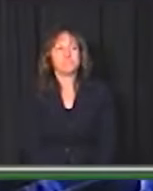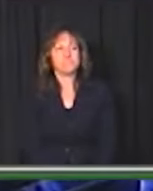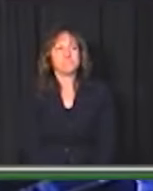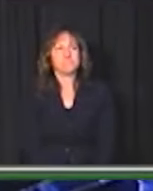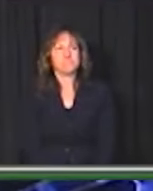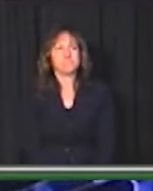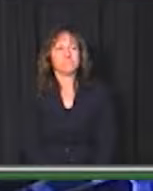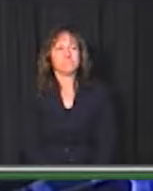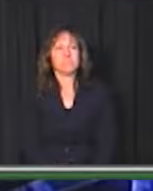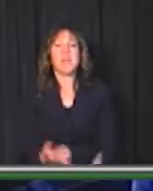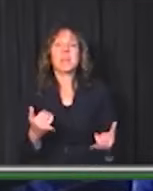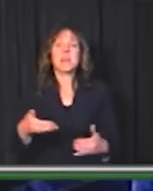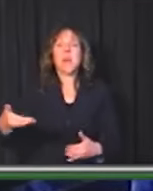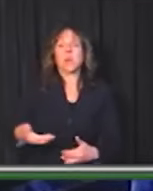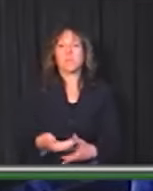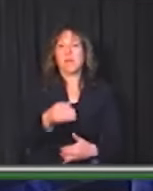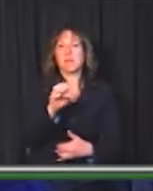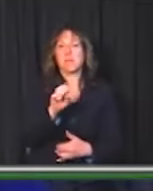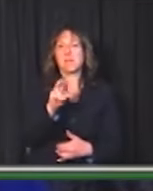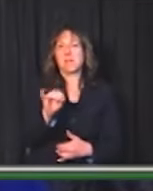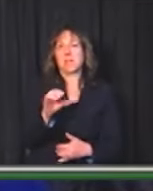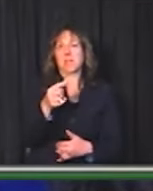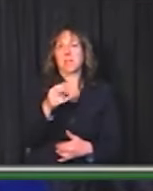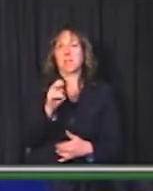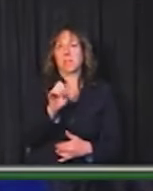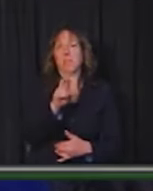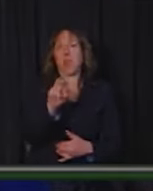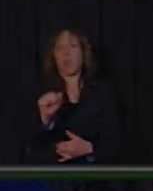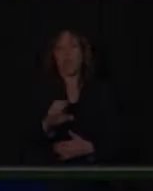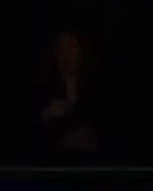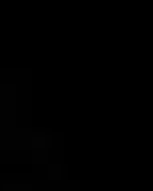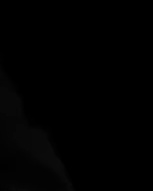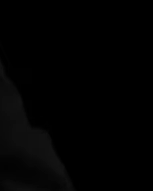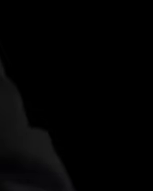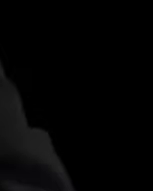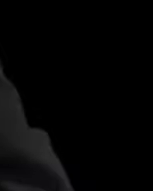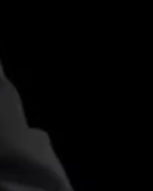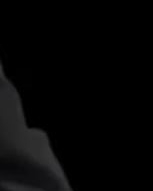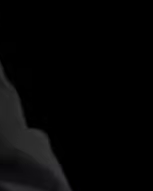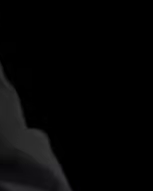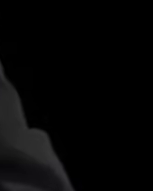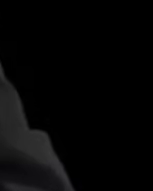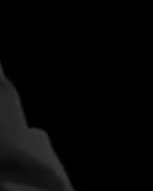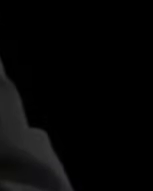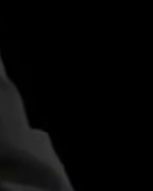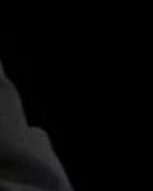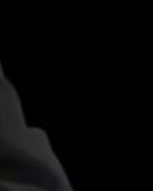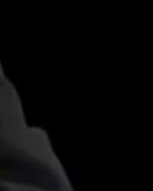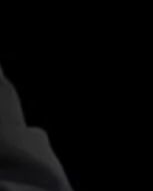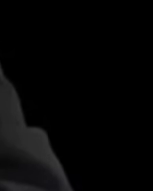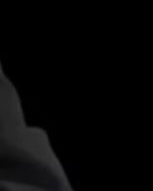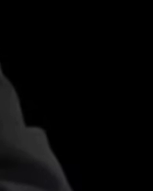I would now like to invite Eric Guerra, a graduate of the class of 2003. He would be upset if I did it. Eric